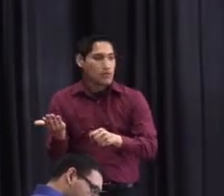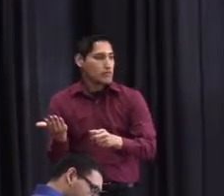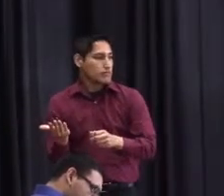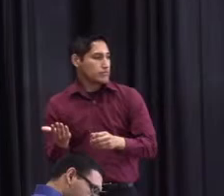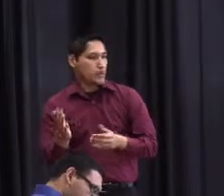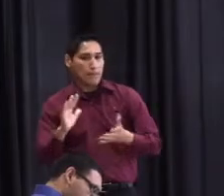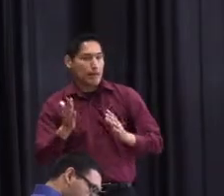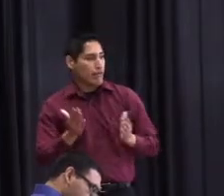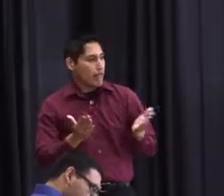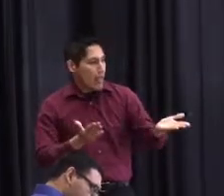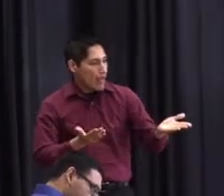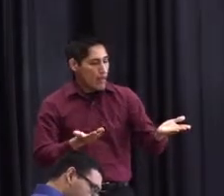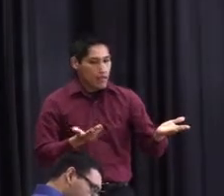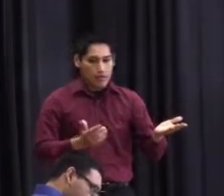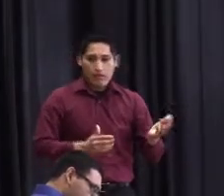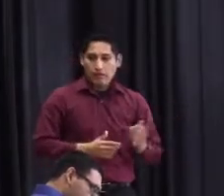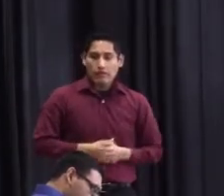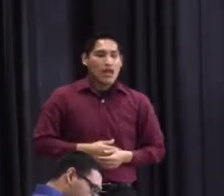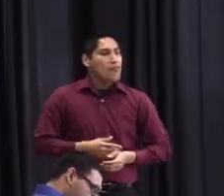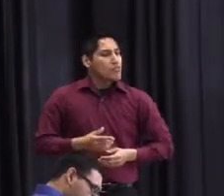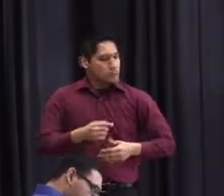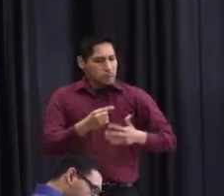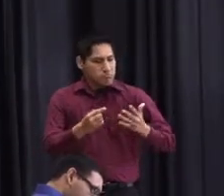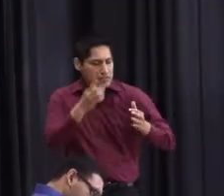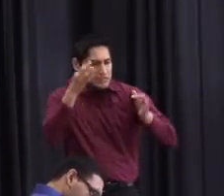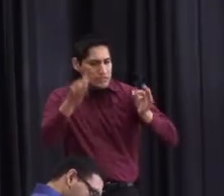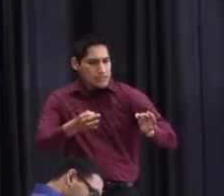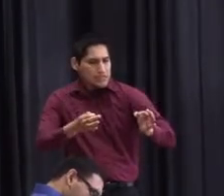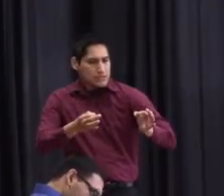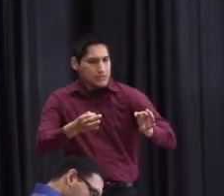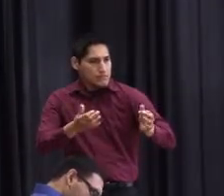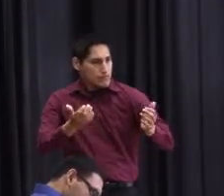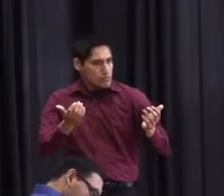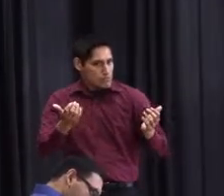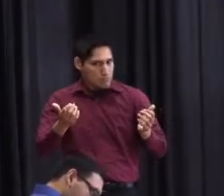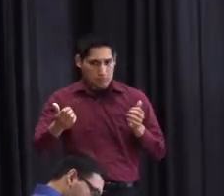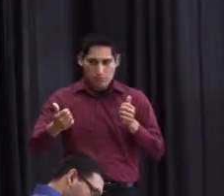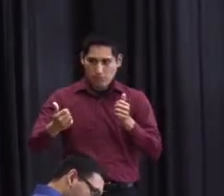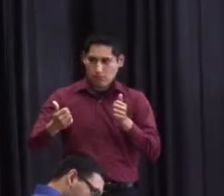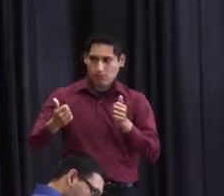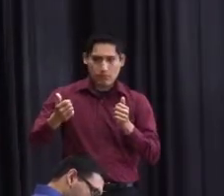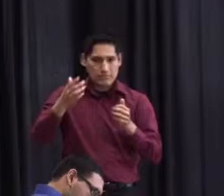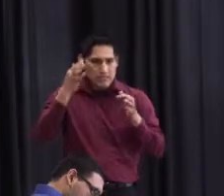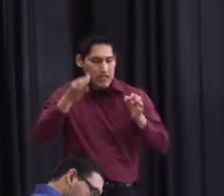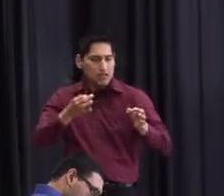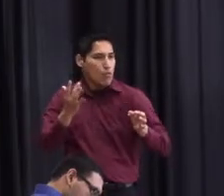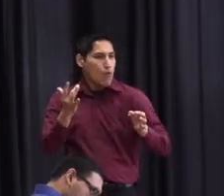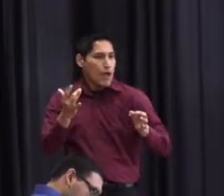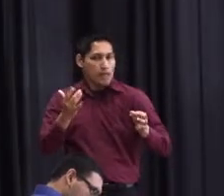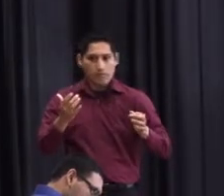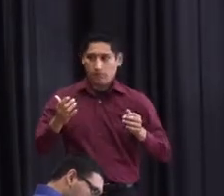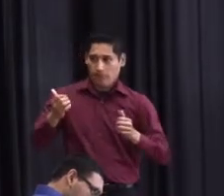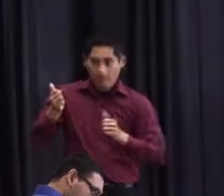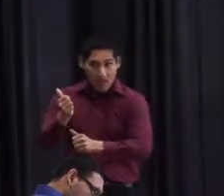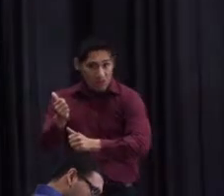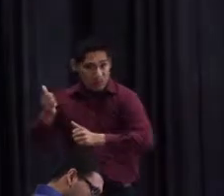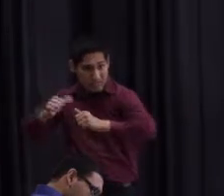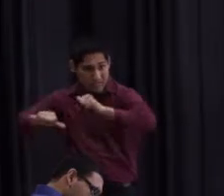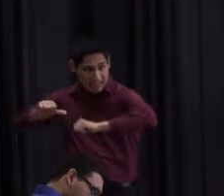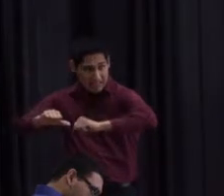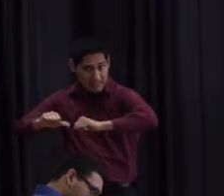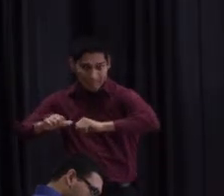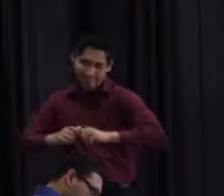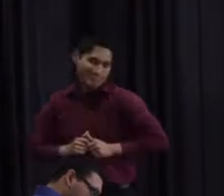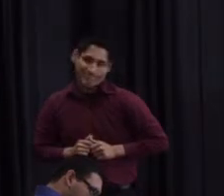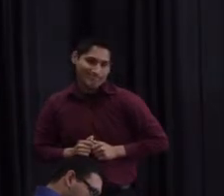that institution, those decisions are usually not made by science. And